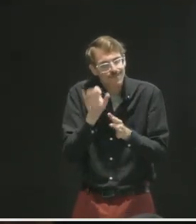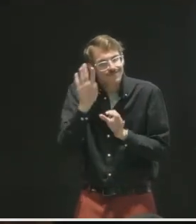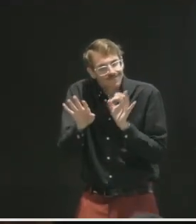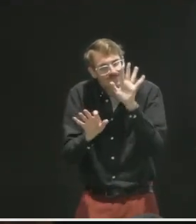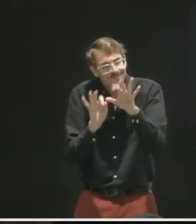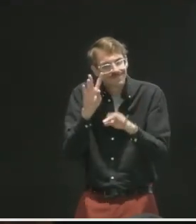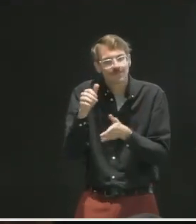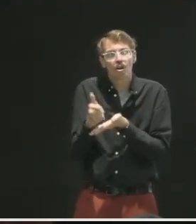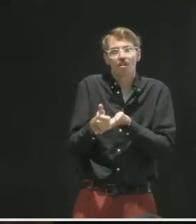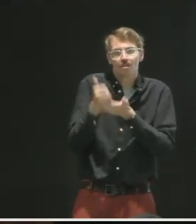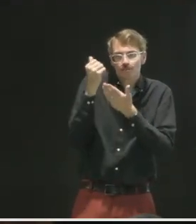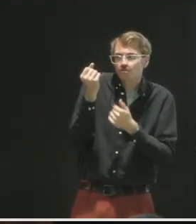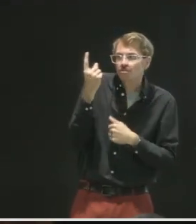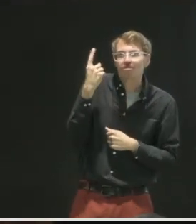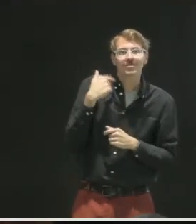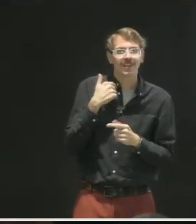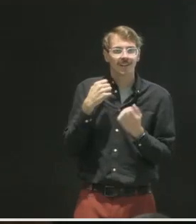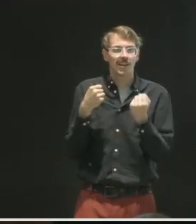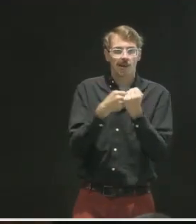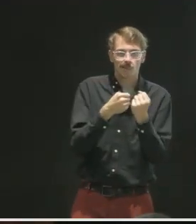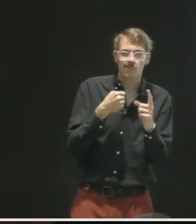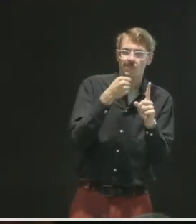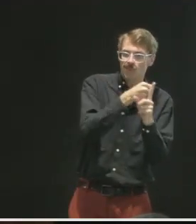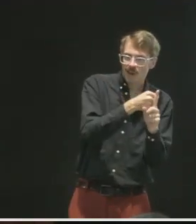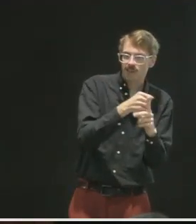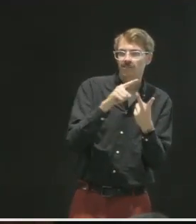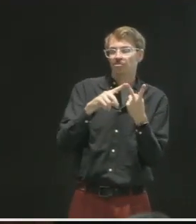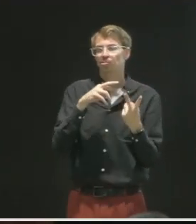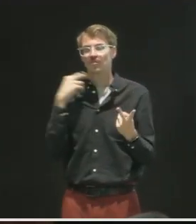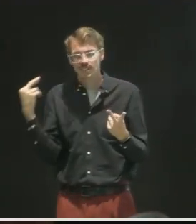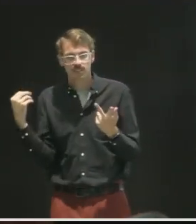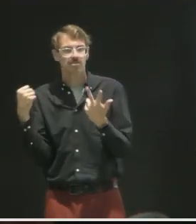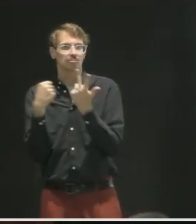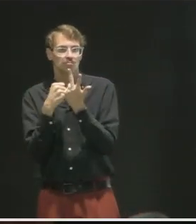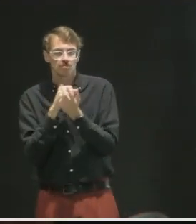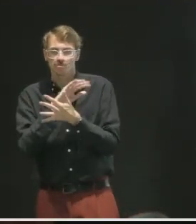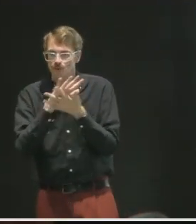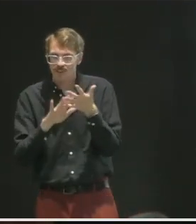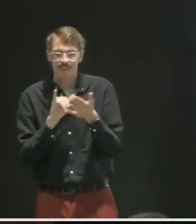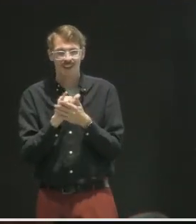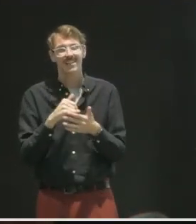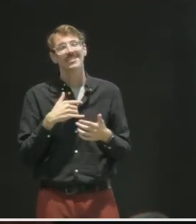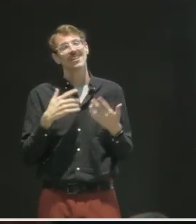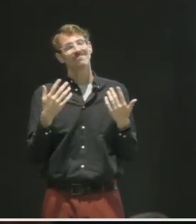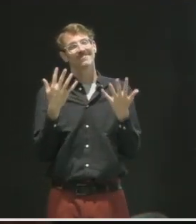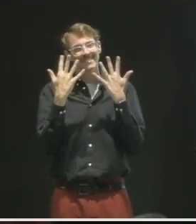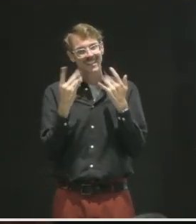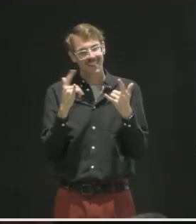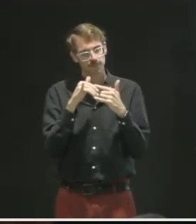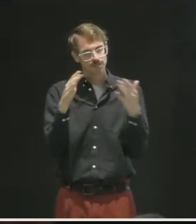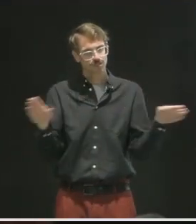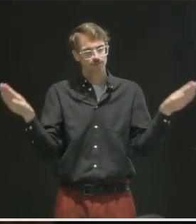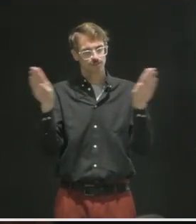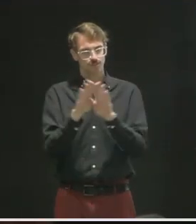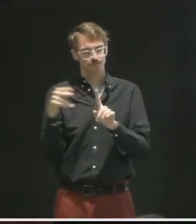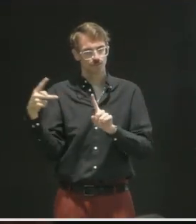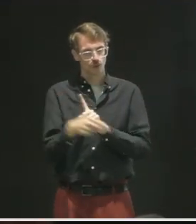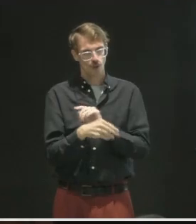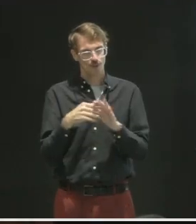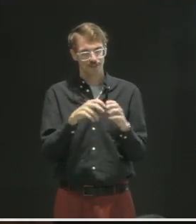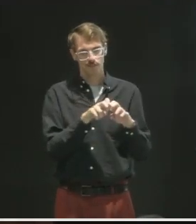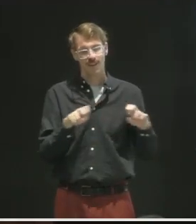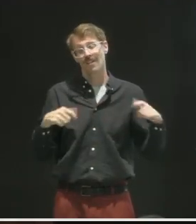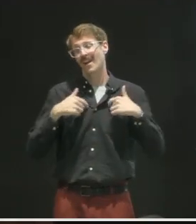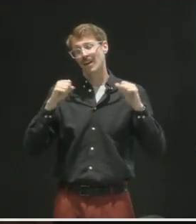that we could share beyond the Caribbean. So thank you for sharing that. Unfortunately, I have to end the panel. I could talk to you guys for